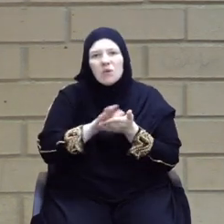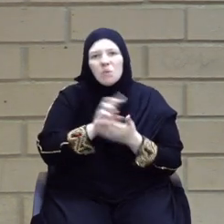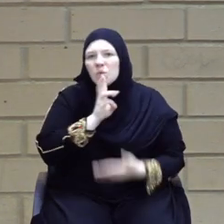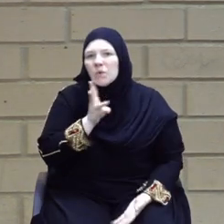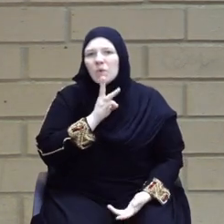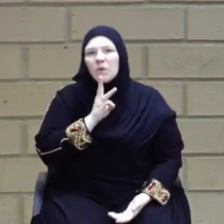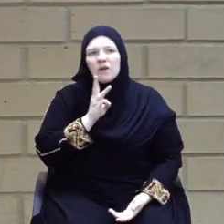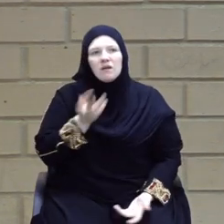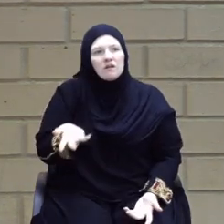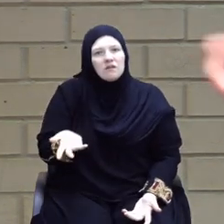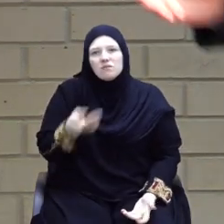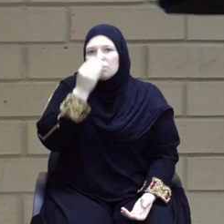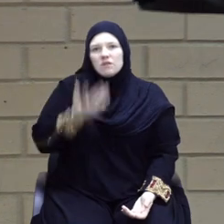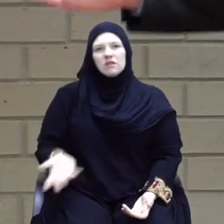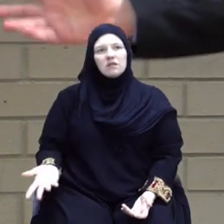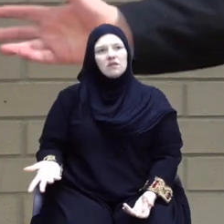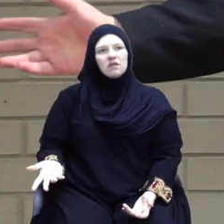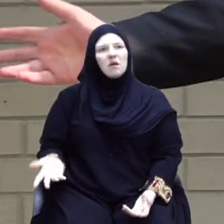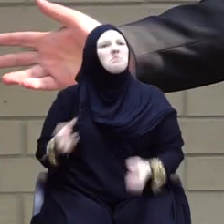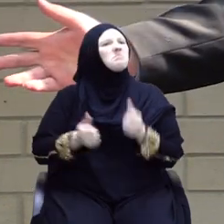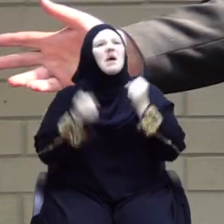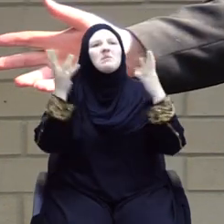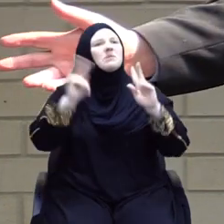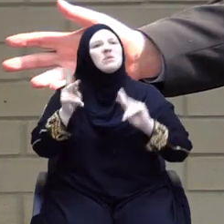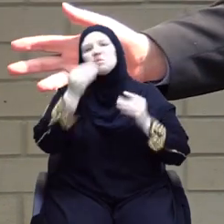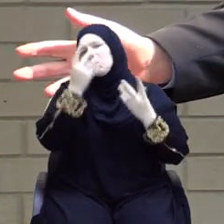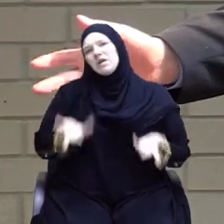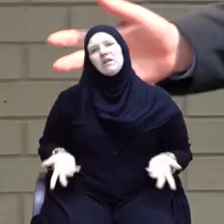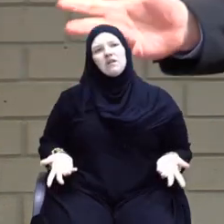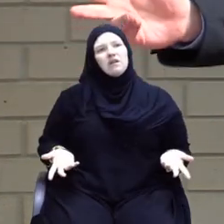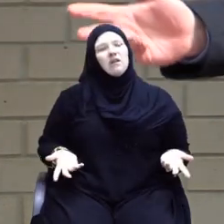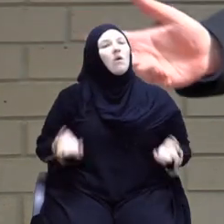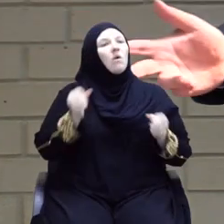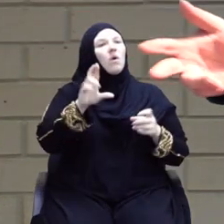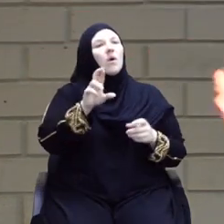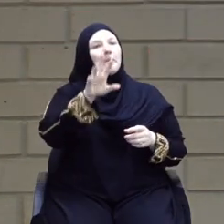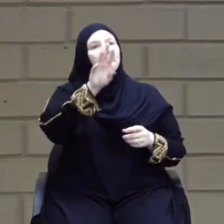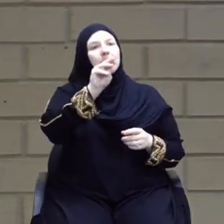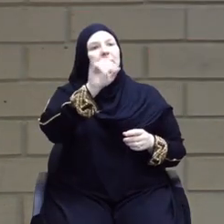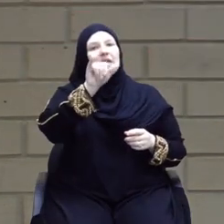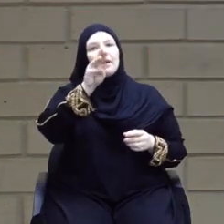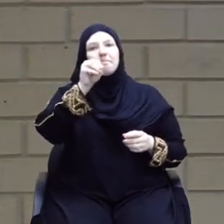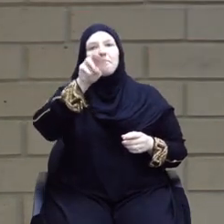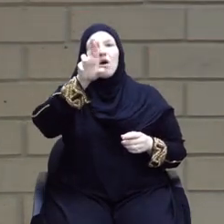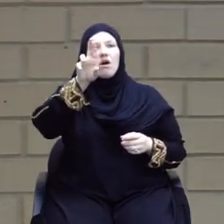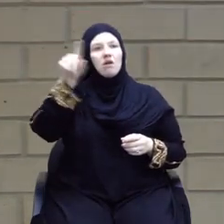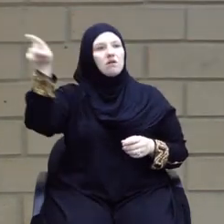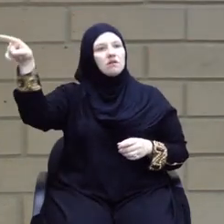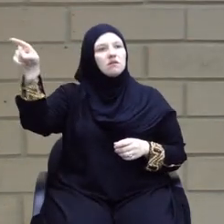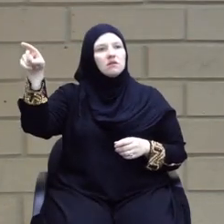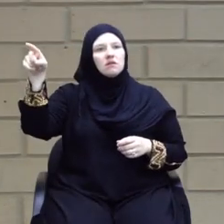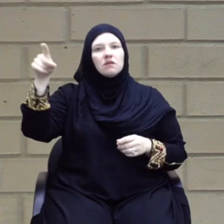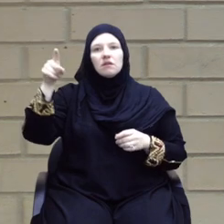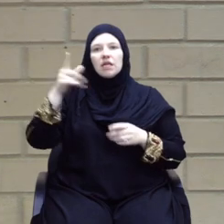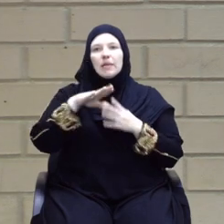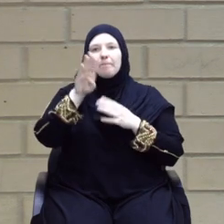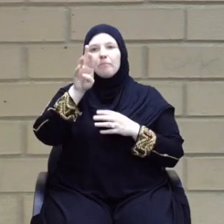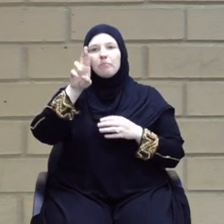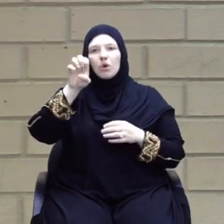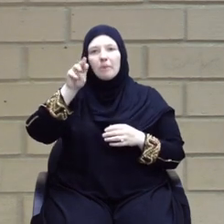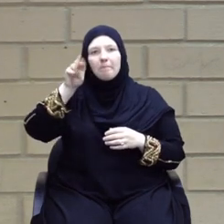It's irrelevant. No one is talking about our brothers and sisters in Myanmar. Who cares? Many parts of the world.